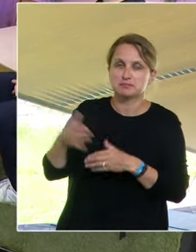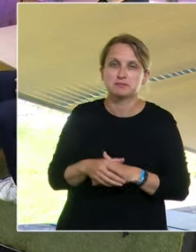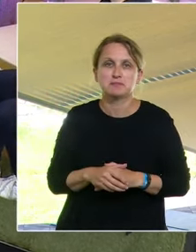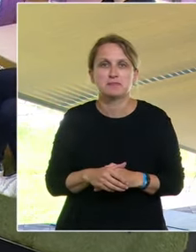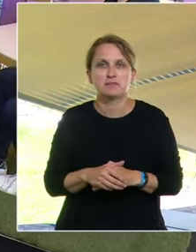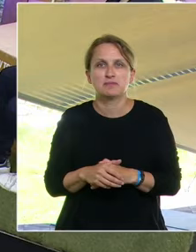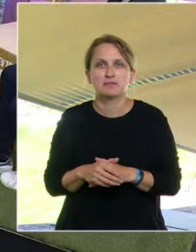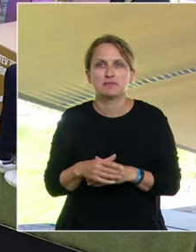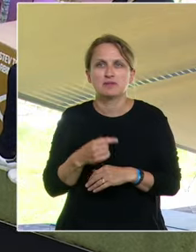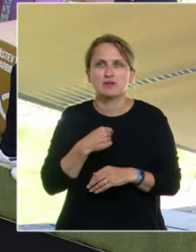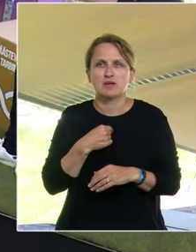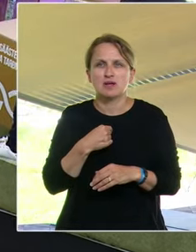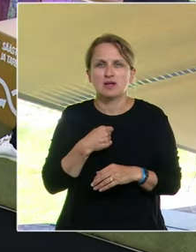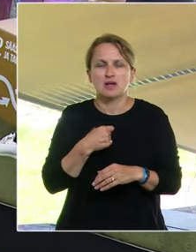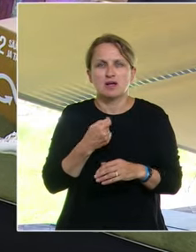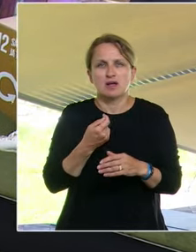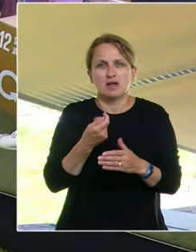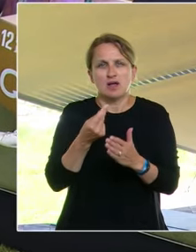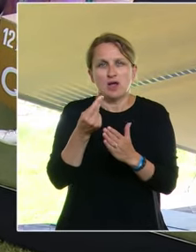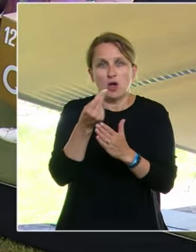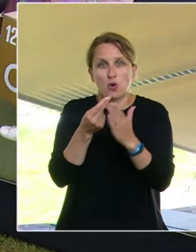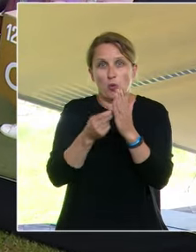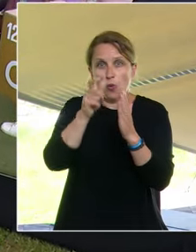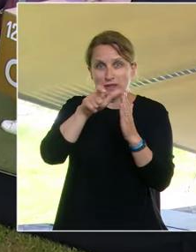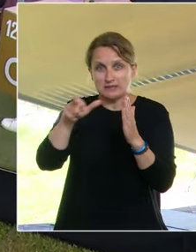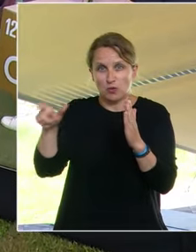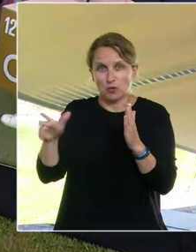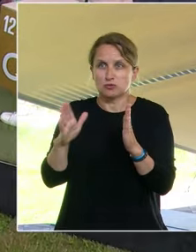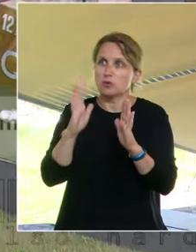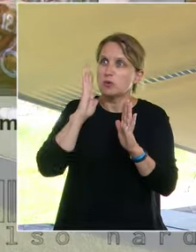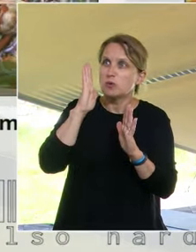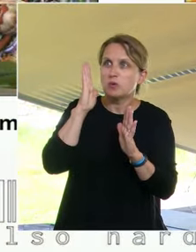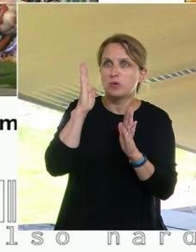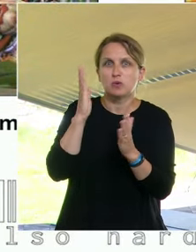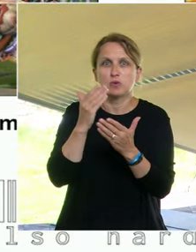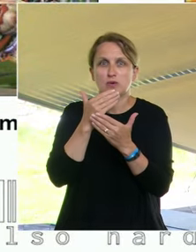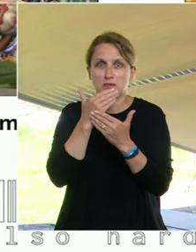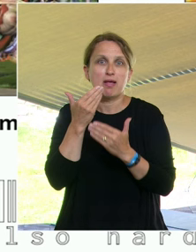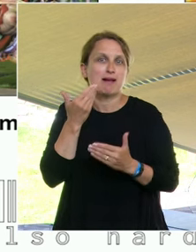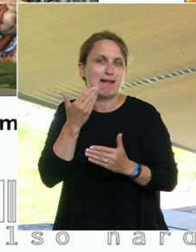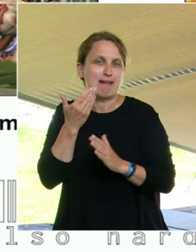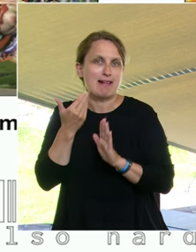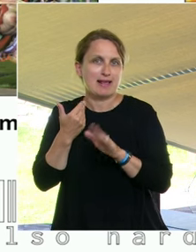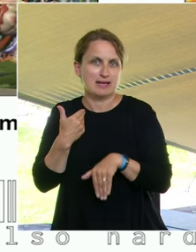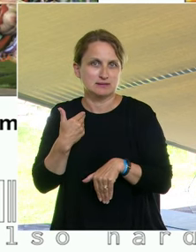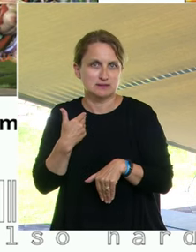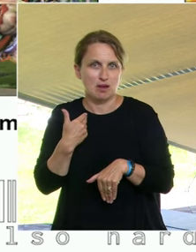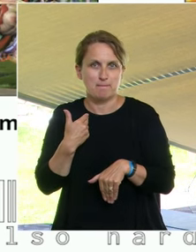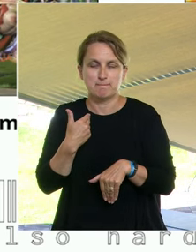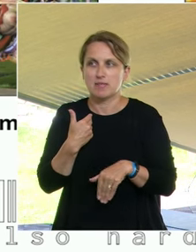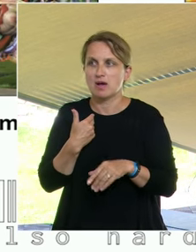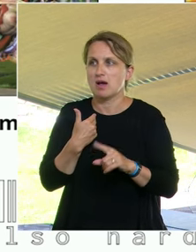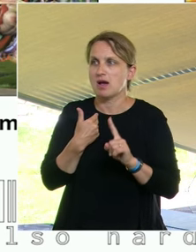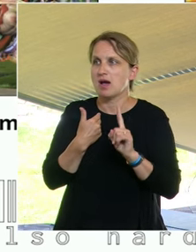It was very confusing for the established artists in a way, because, you know, they were like, you know, what's the big fuss about this thing? And I compare that we are